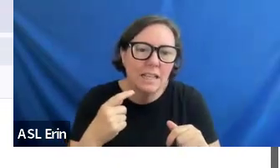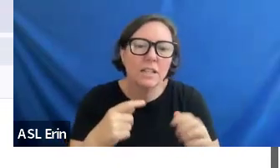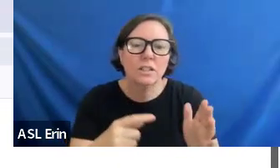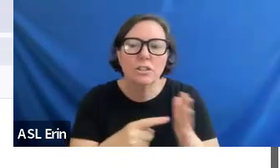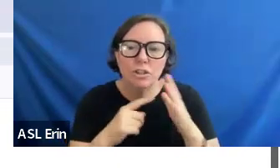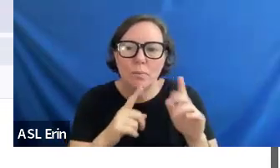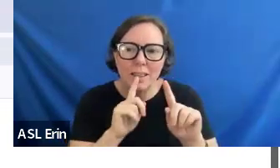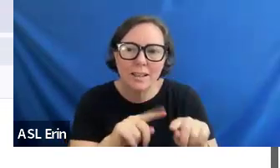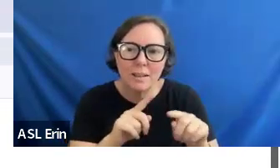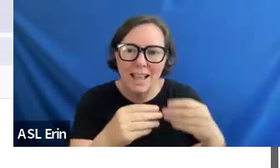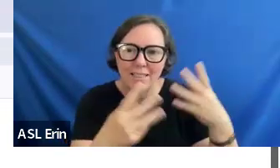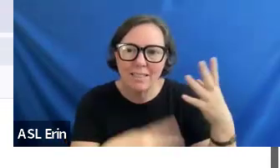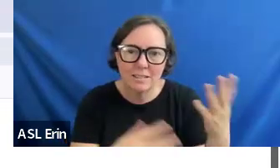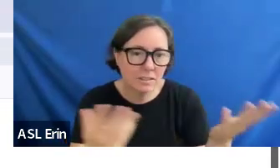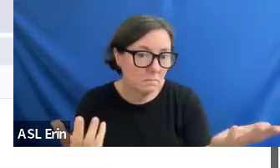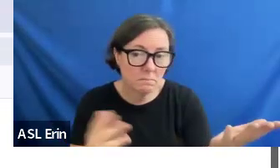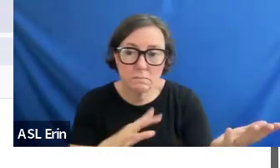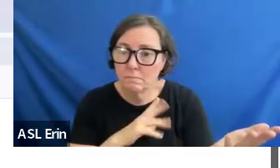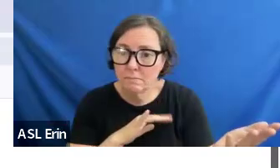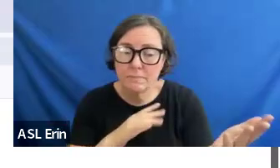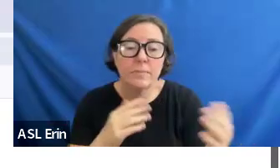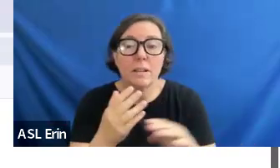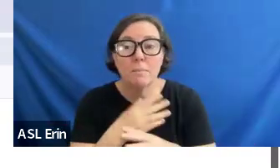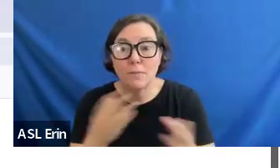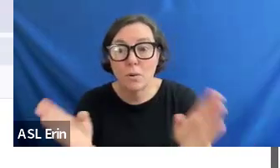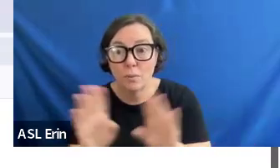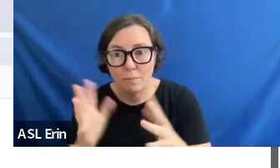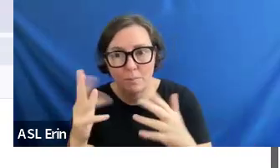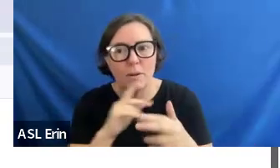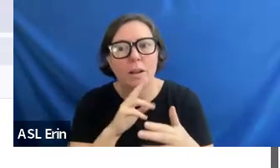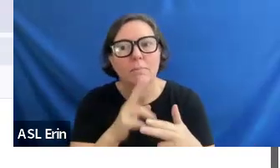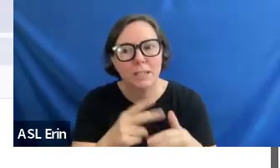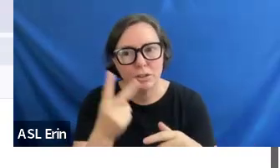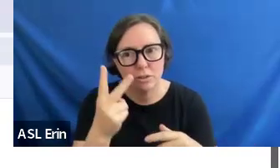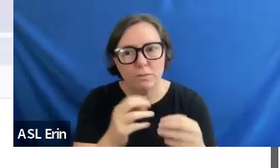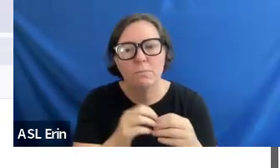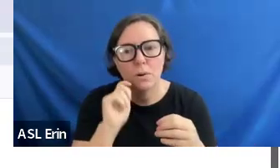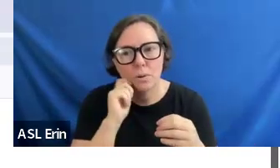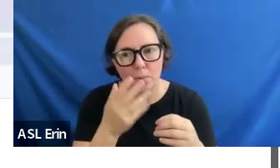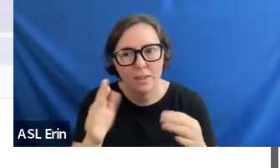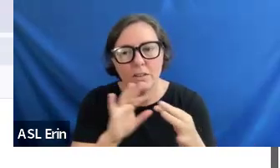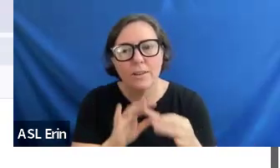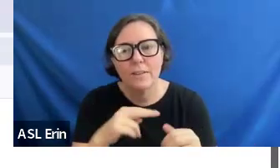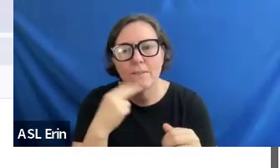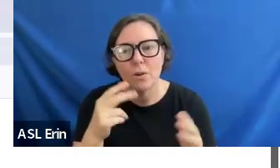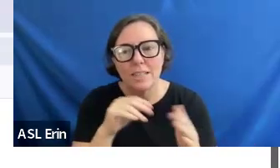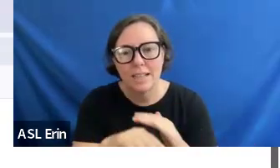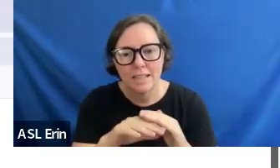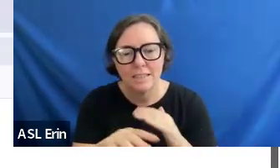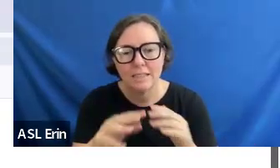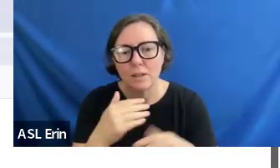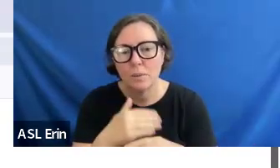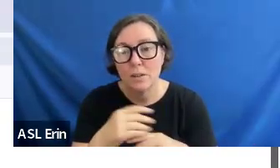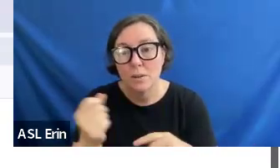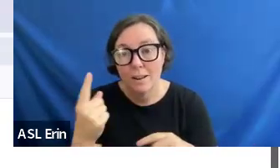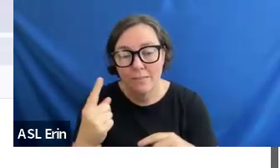for a list. Before we wrap up, I want to mention 2 more cool things about voice access in Windows 11. First, you